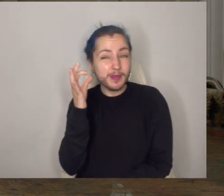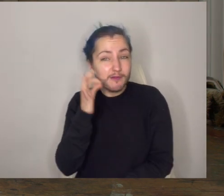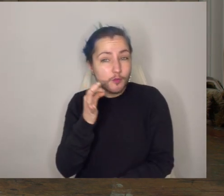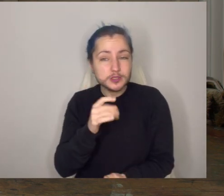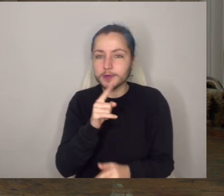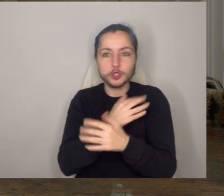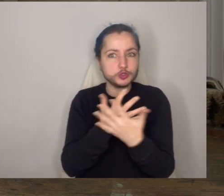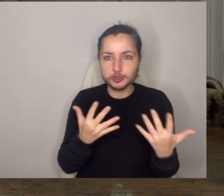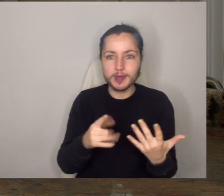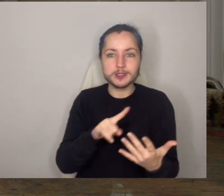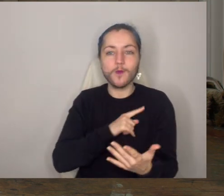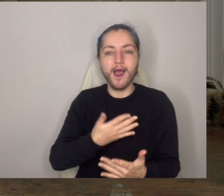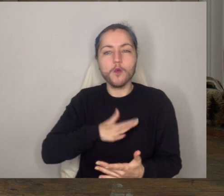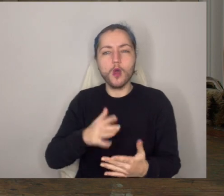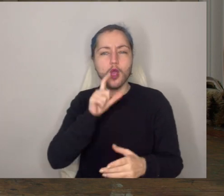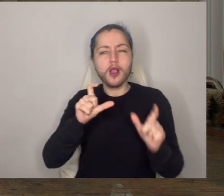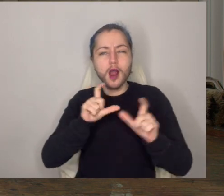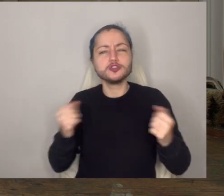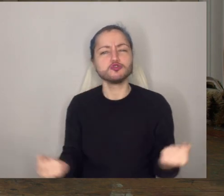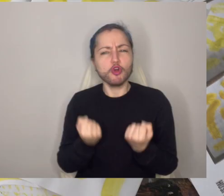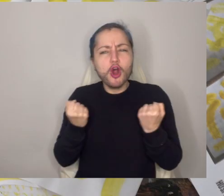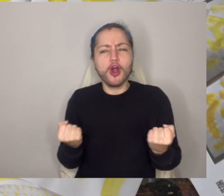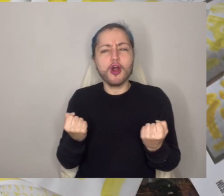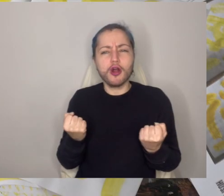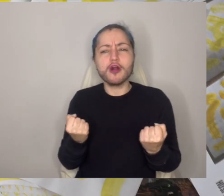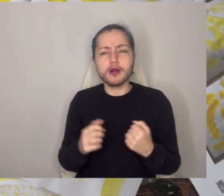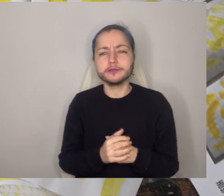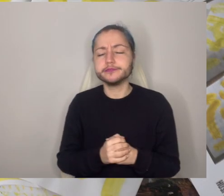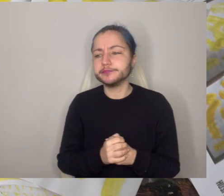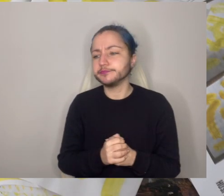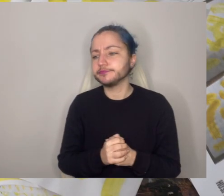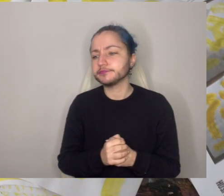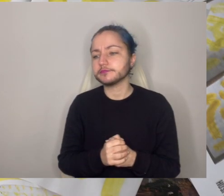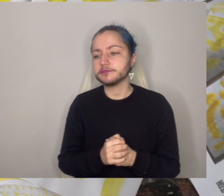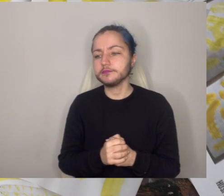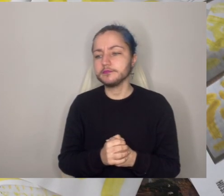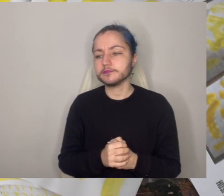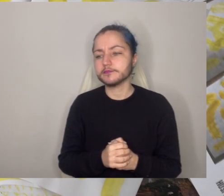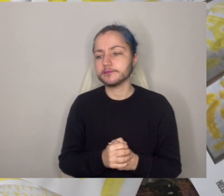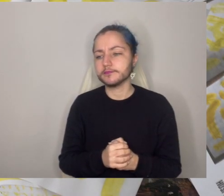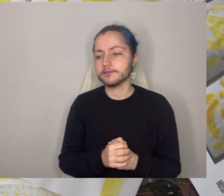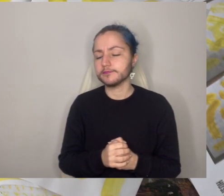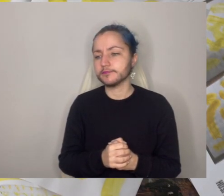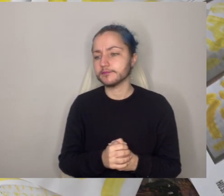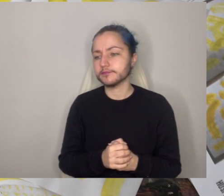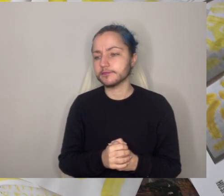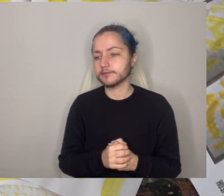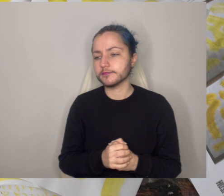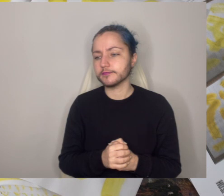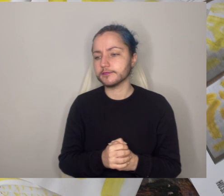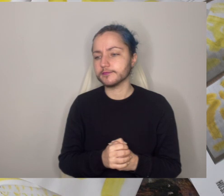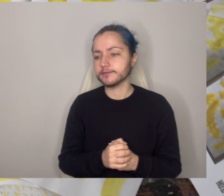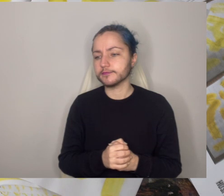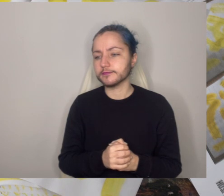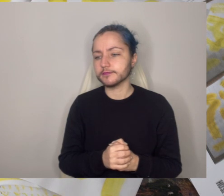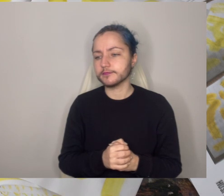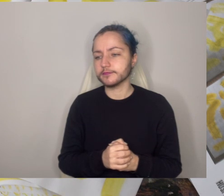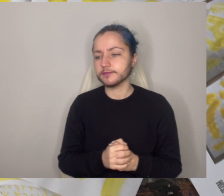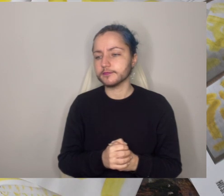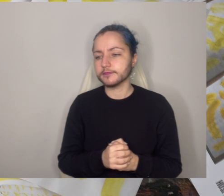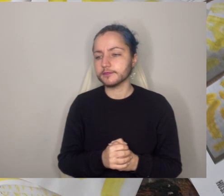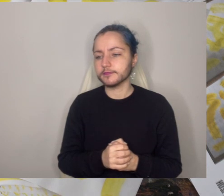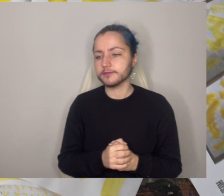some of it on, because you want it to be nice and fluid, because what we're aiming for is to get these really